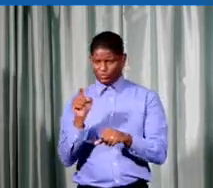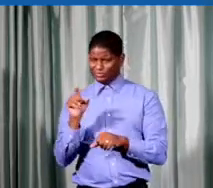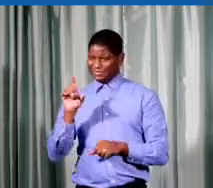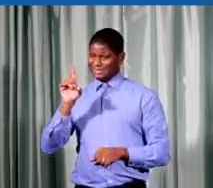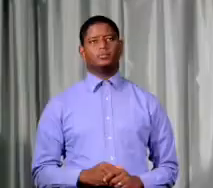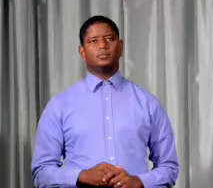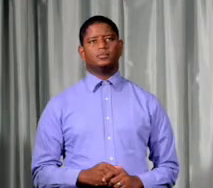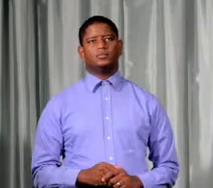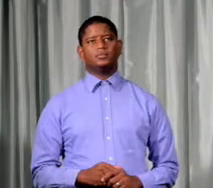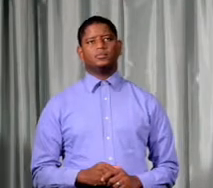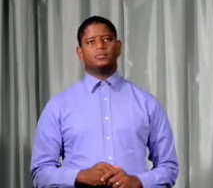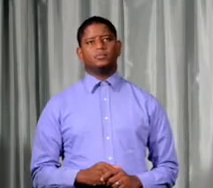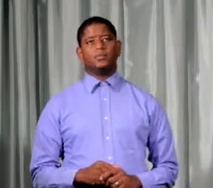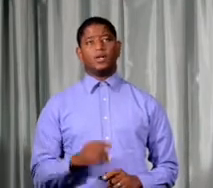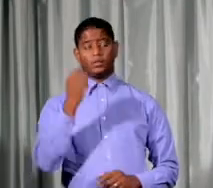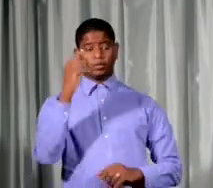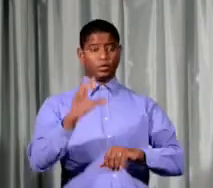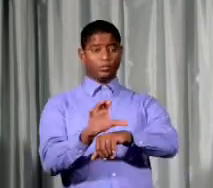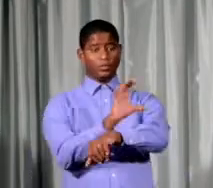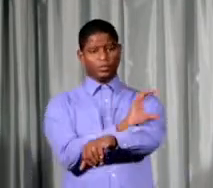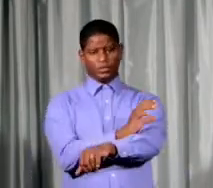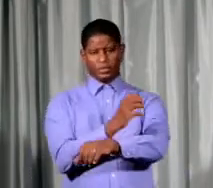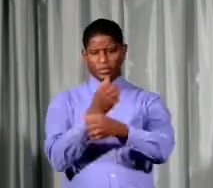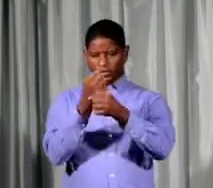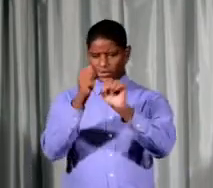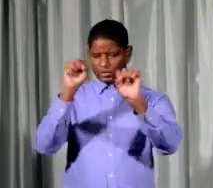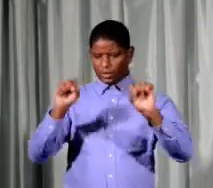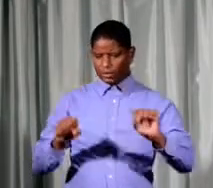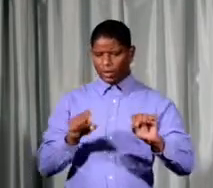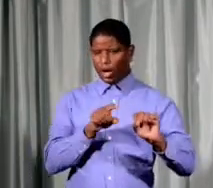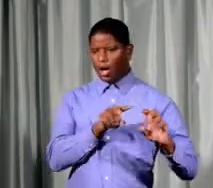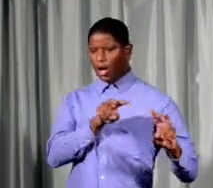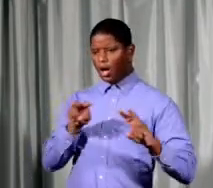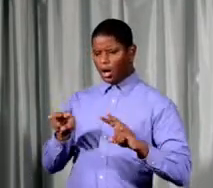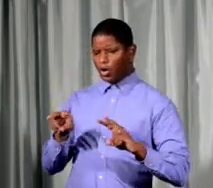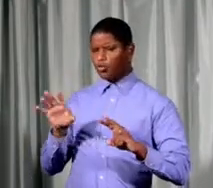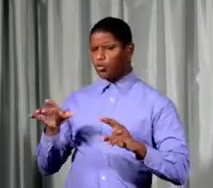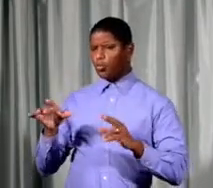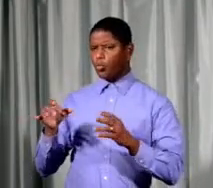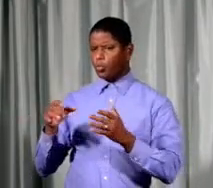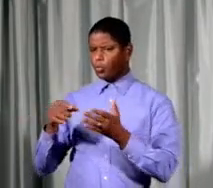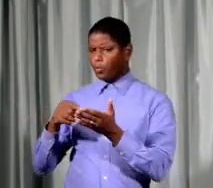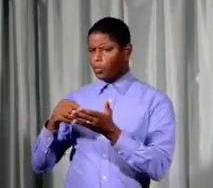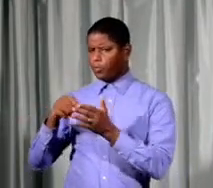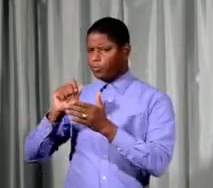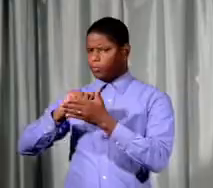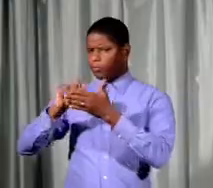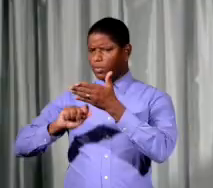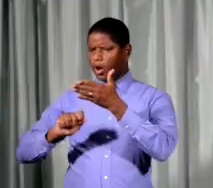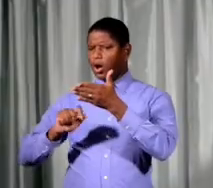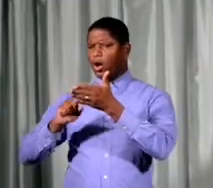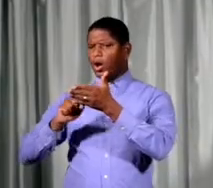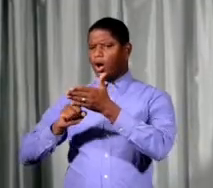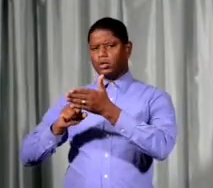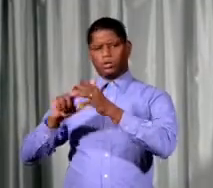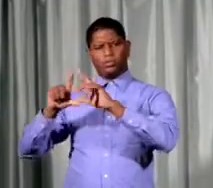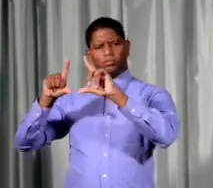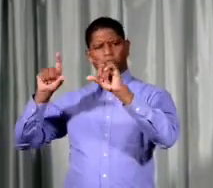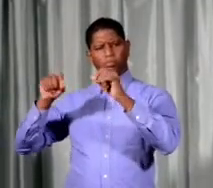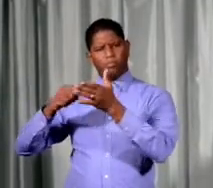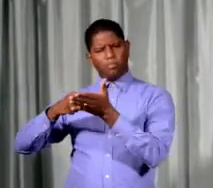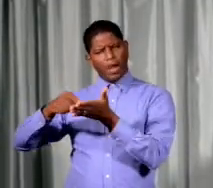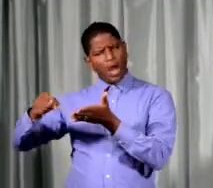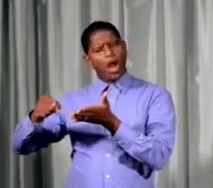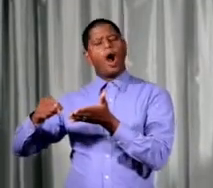you enter an invoice to be paid. The system understands, look, you went into